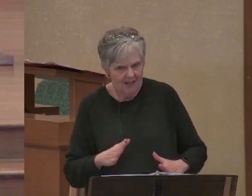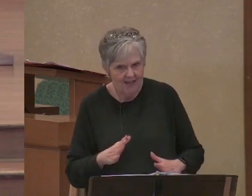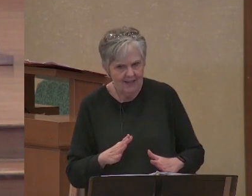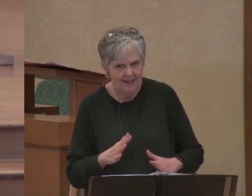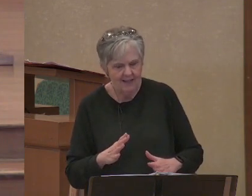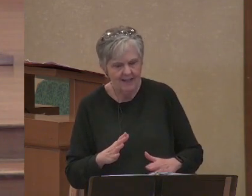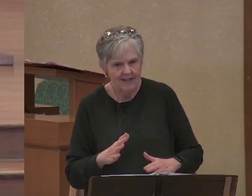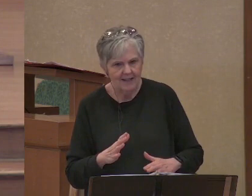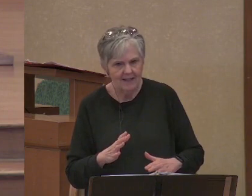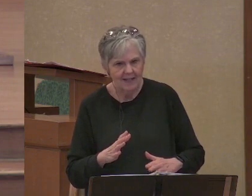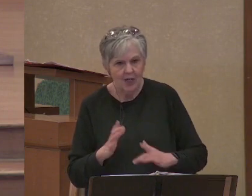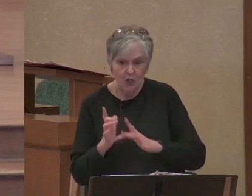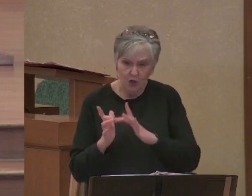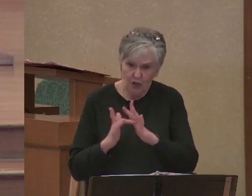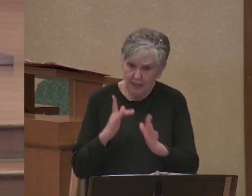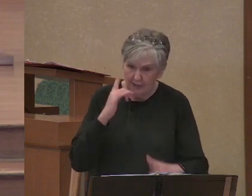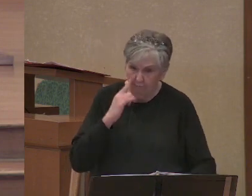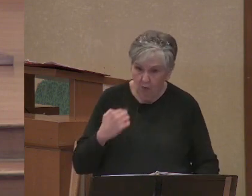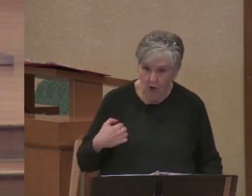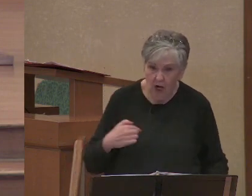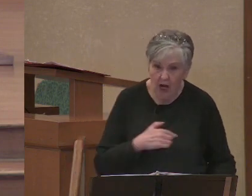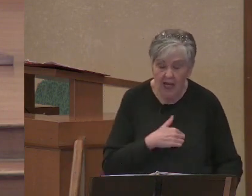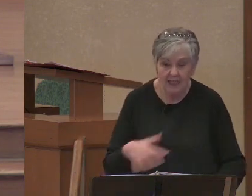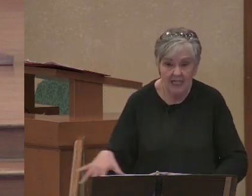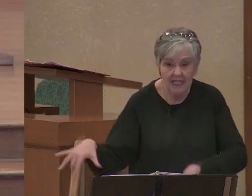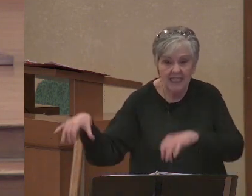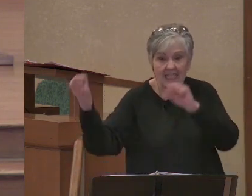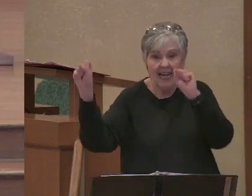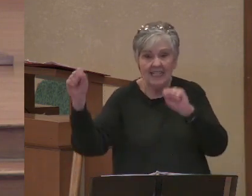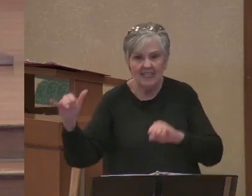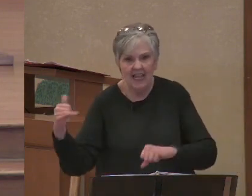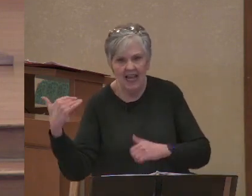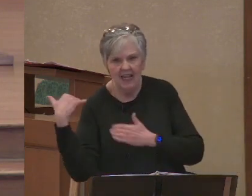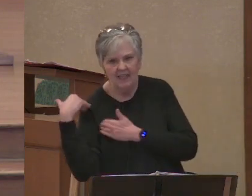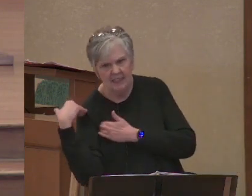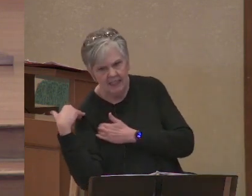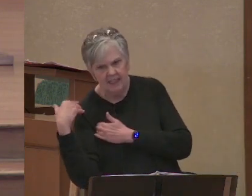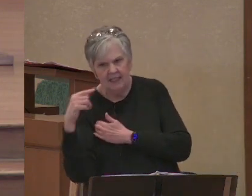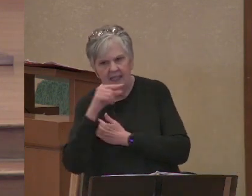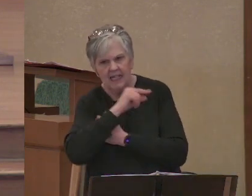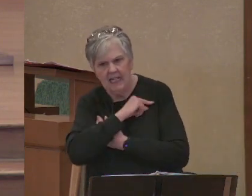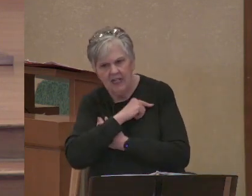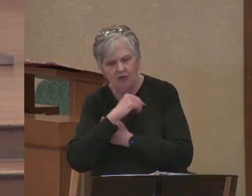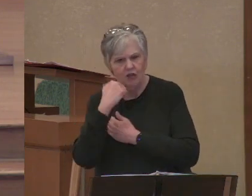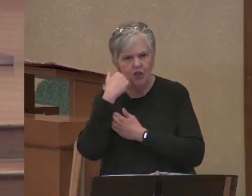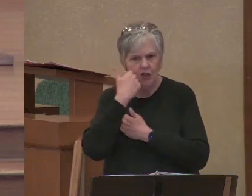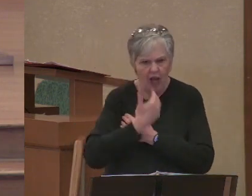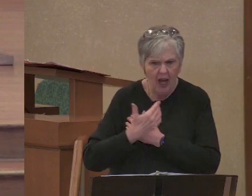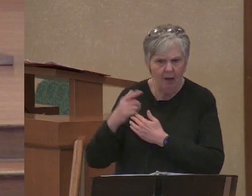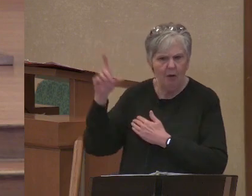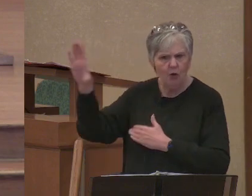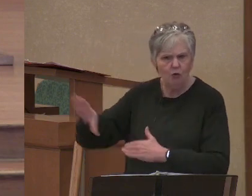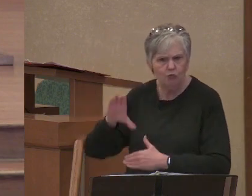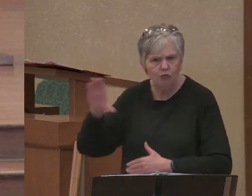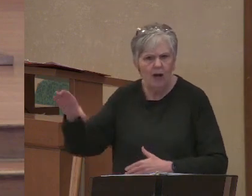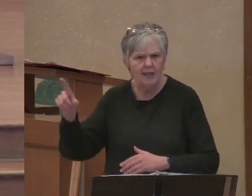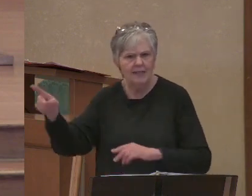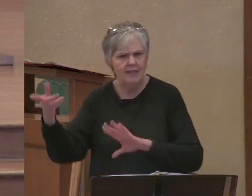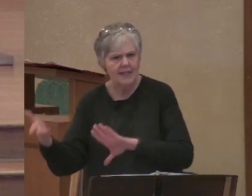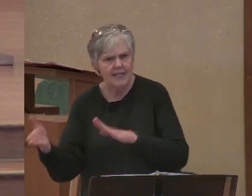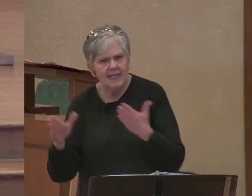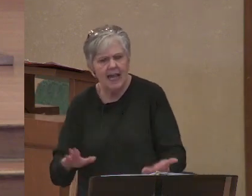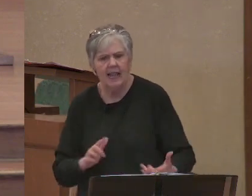on our behalf, taking on that guilt and shame, going to the cross for you and me, means that we can live